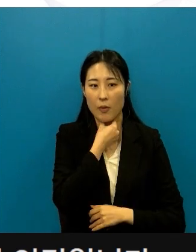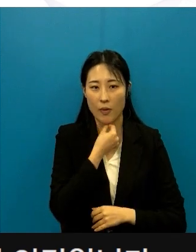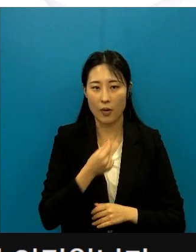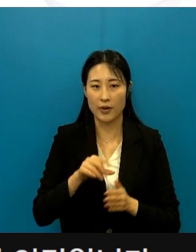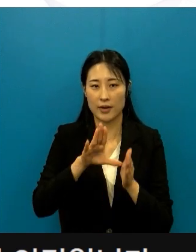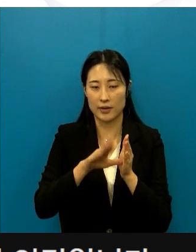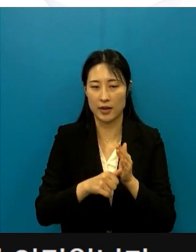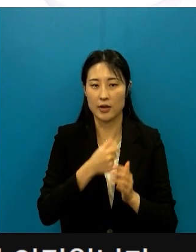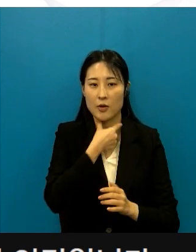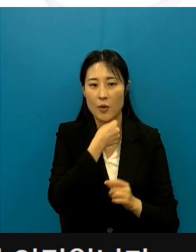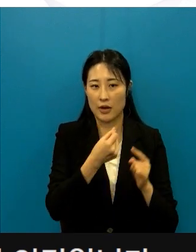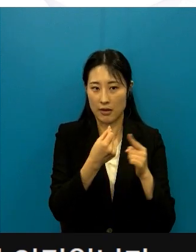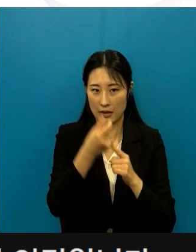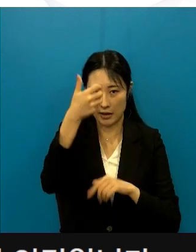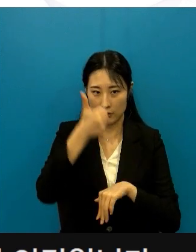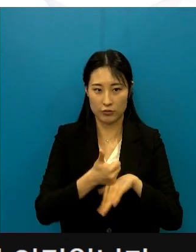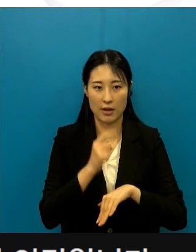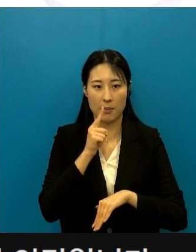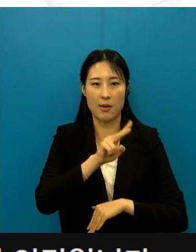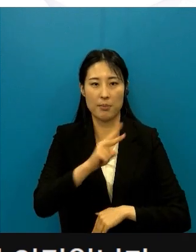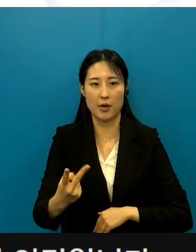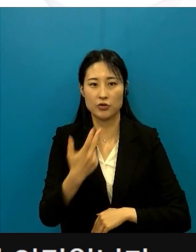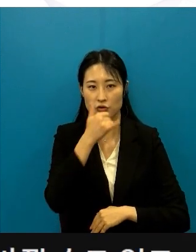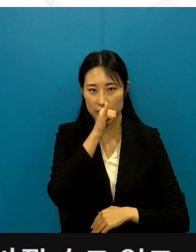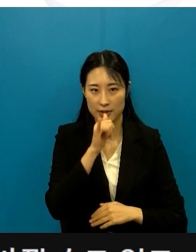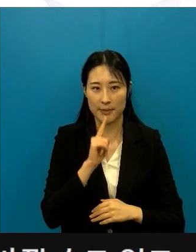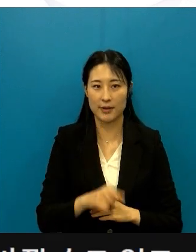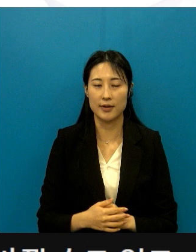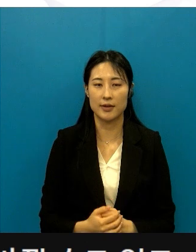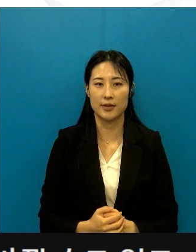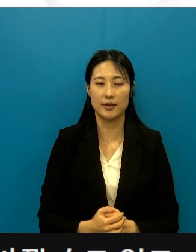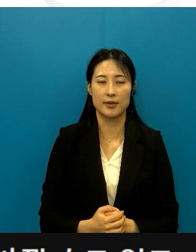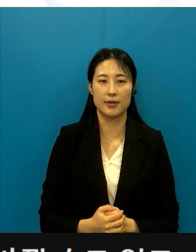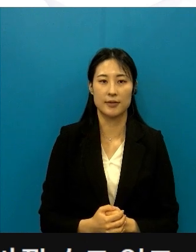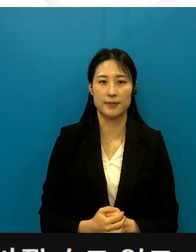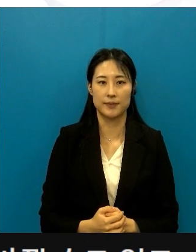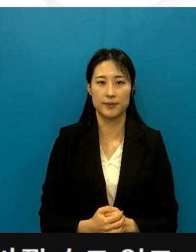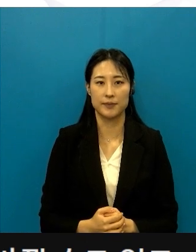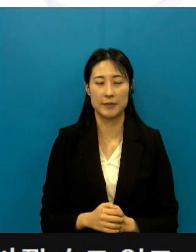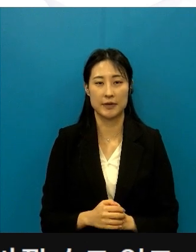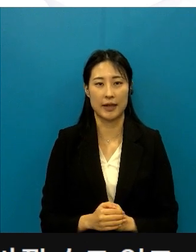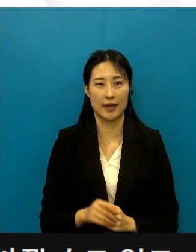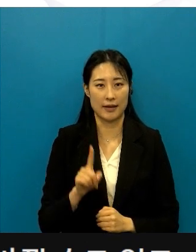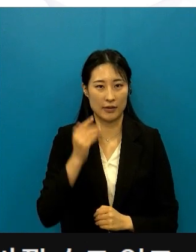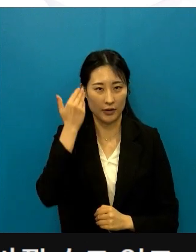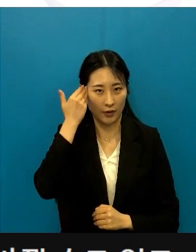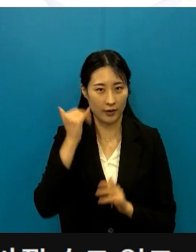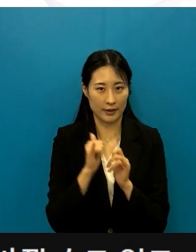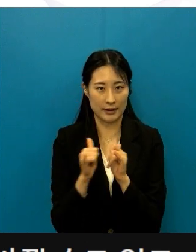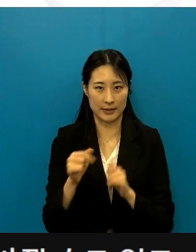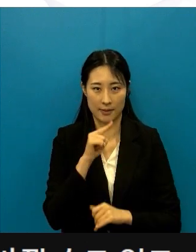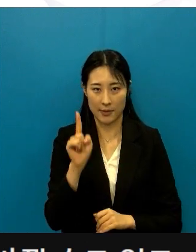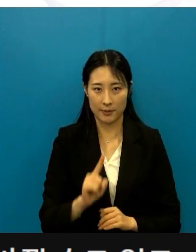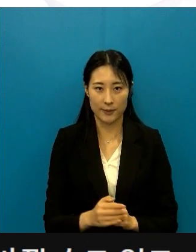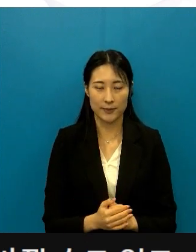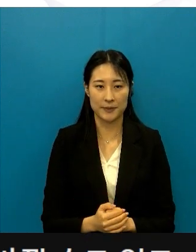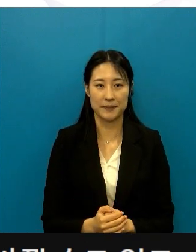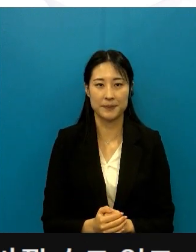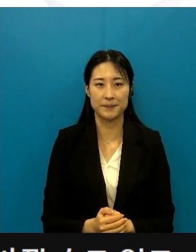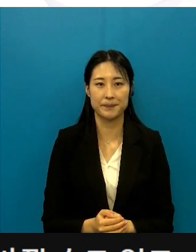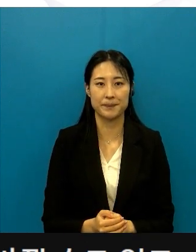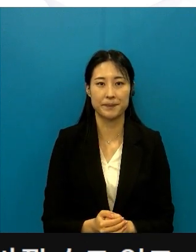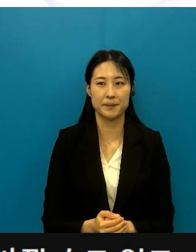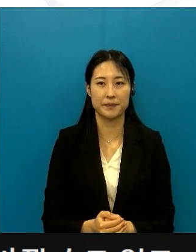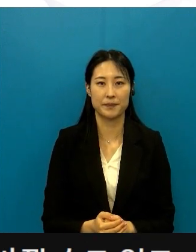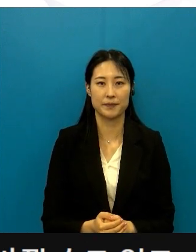One philosopher declared that everyone who want to be killed